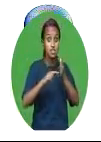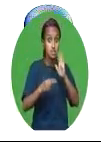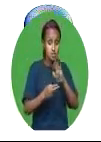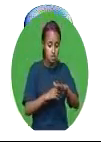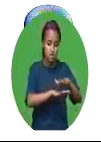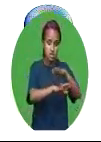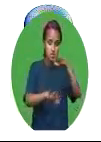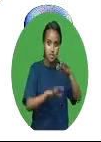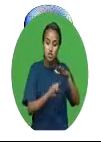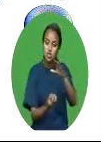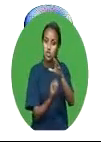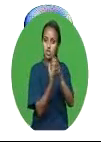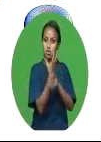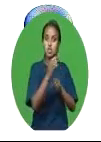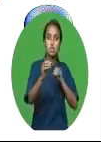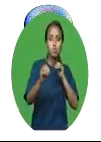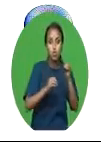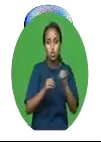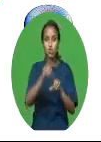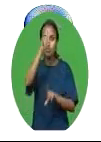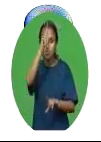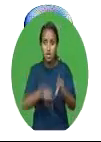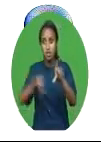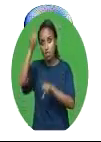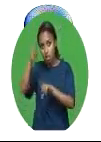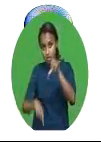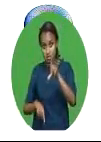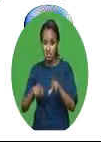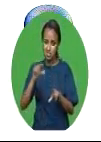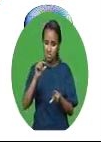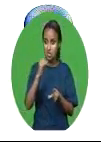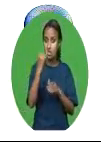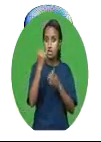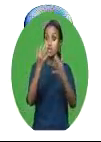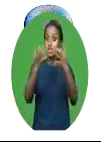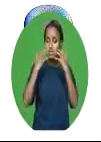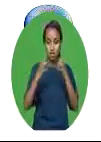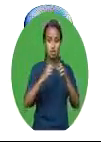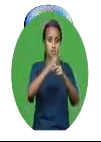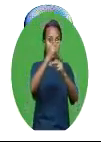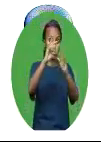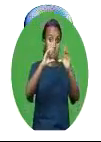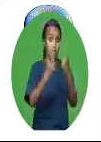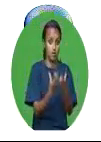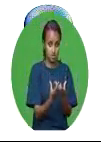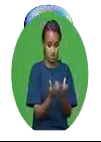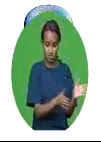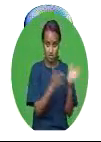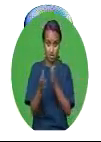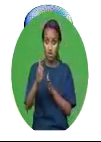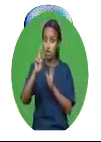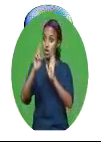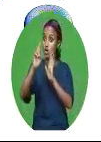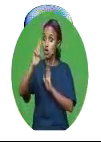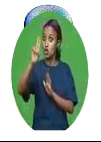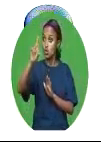surfaces generated by the motion of straight lines in certain desired path. Ruled surfaces